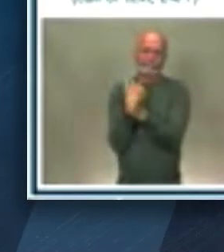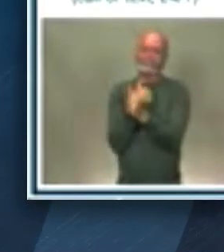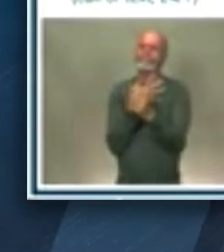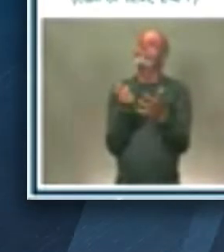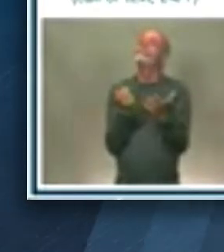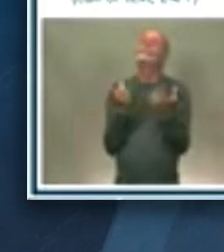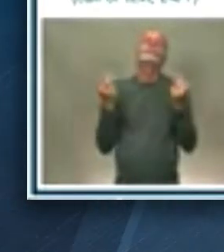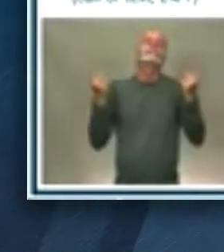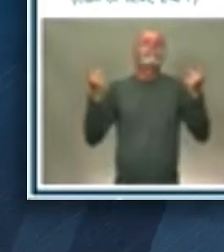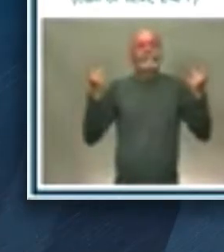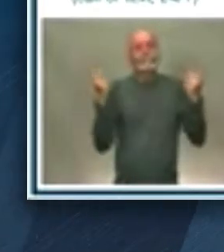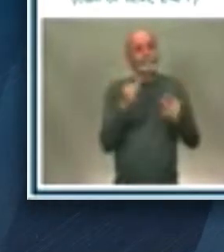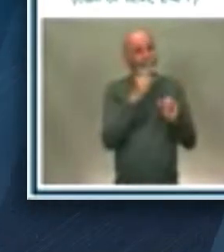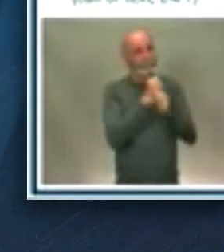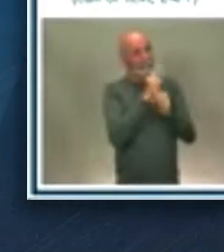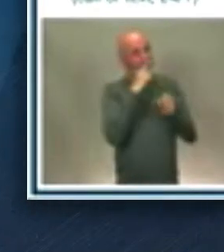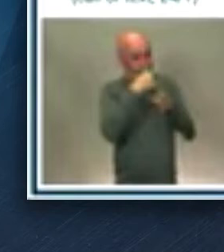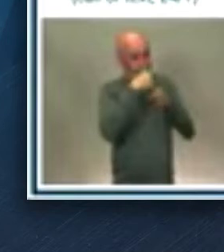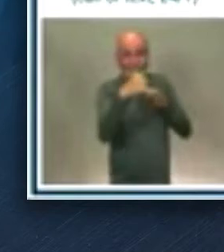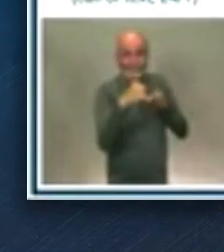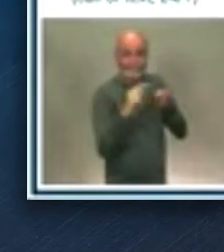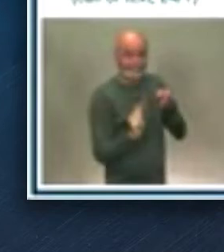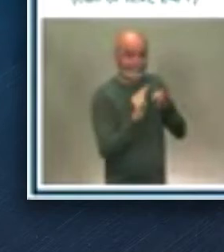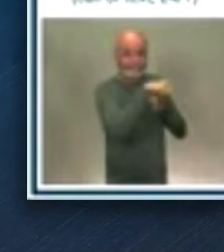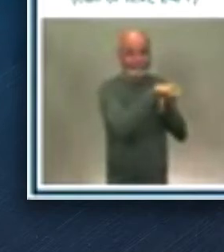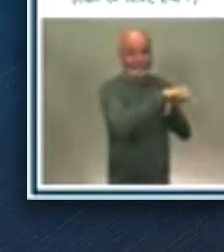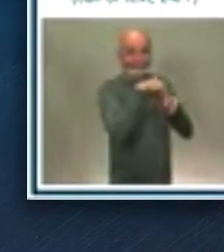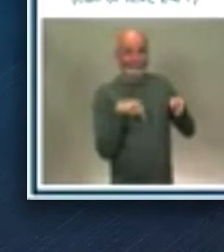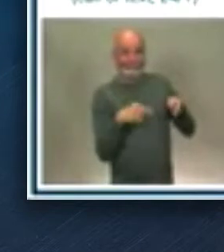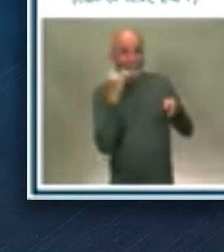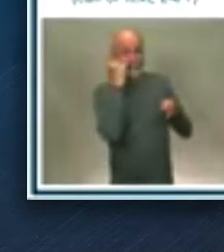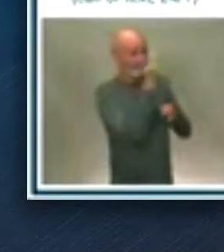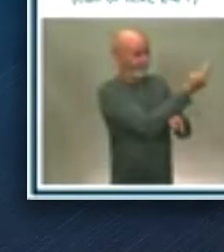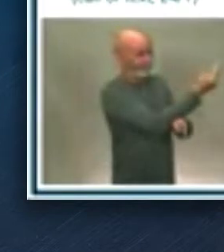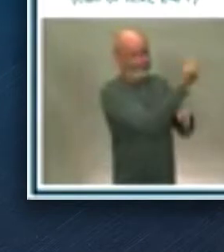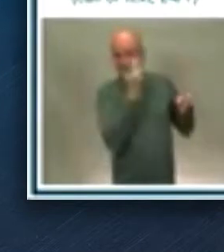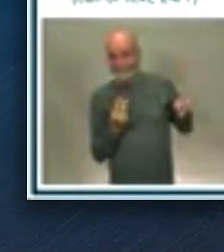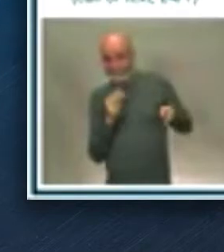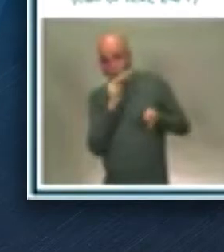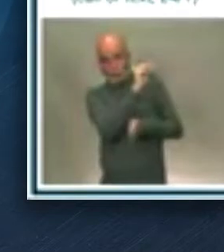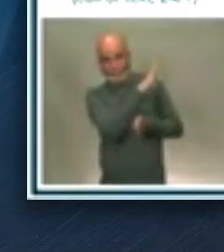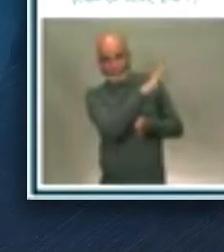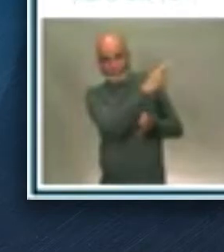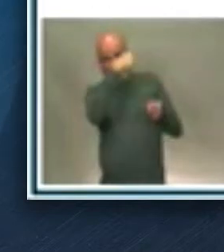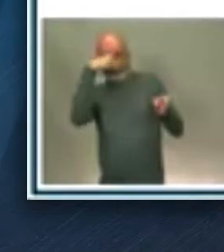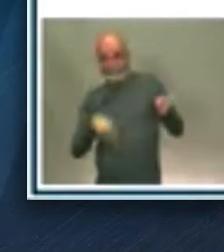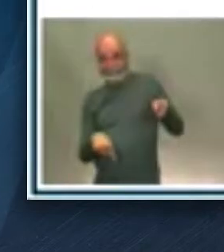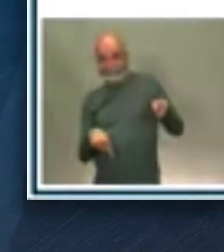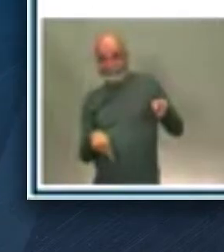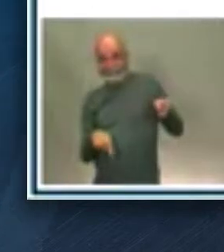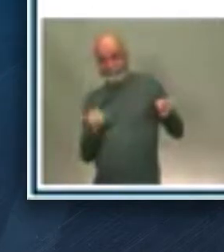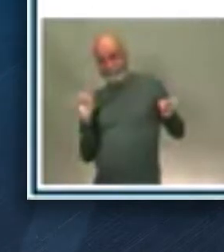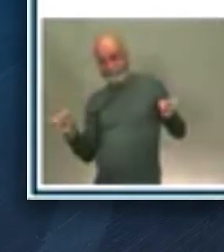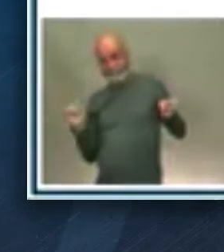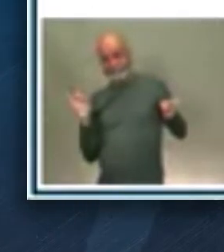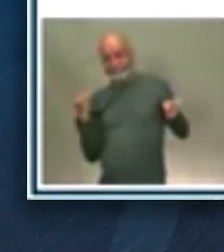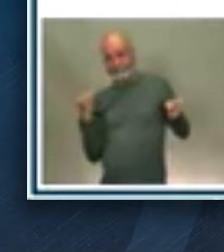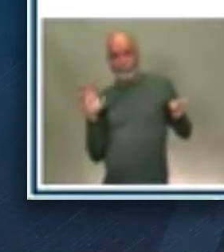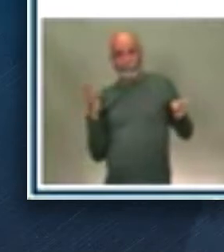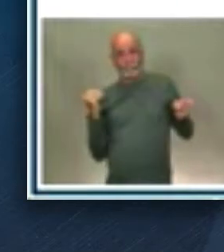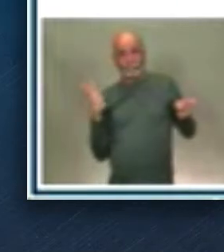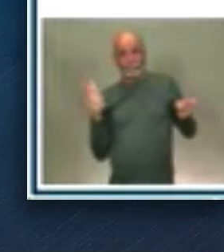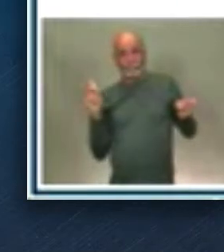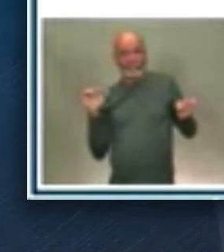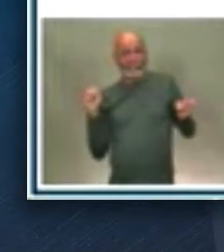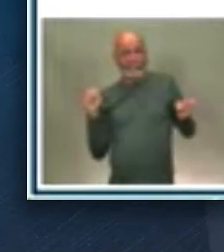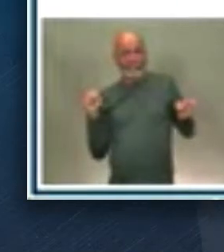border restrictions that, entering here and whether you need quarantine or not is based on your vaccine status. We